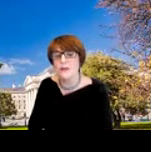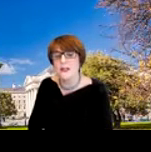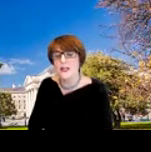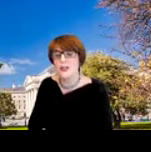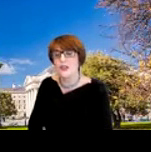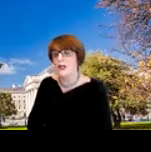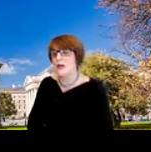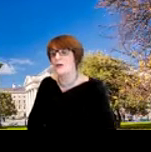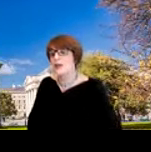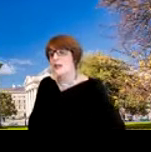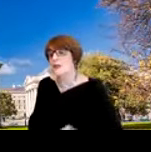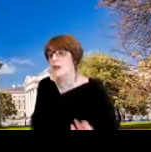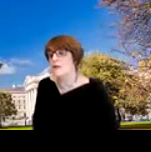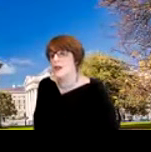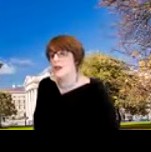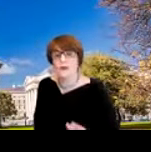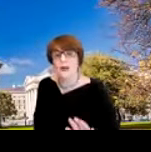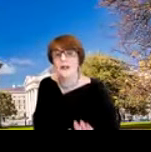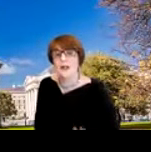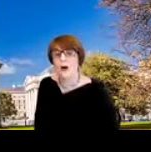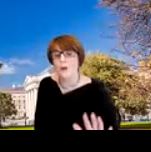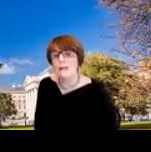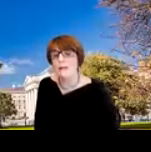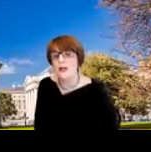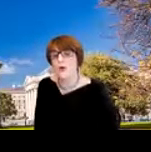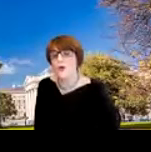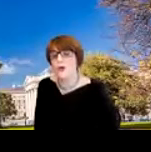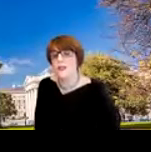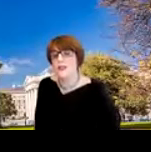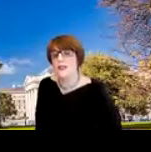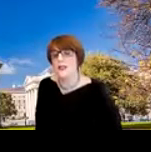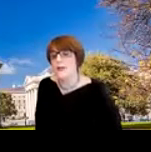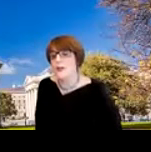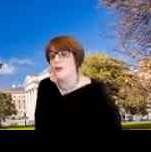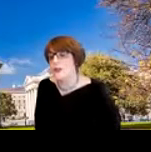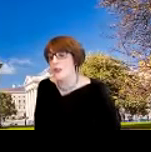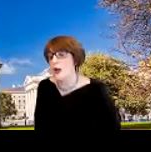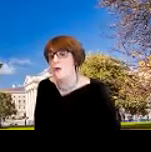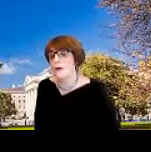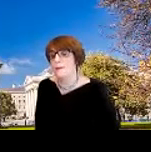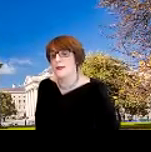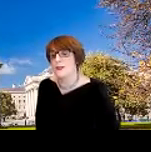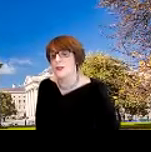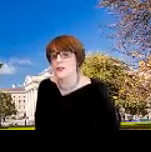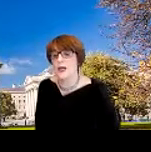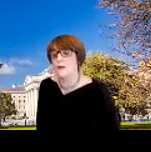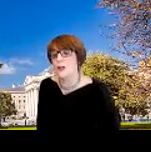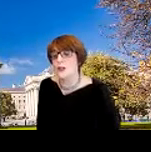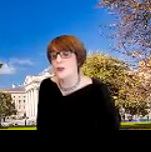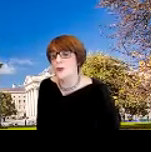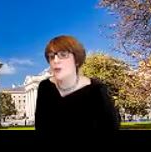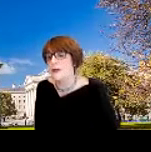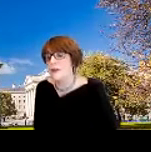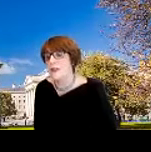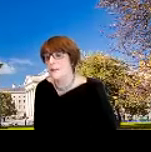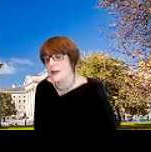in residential cares, so the infection rates are well below what we see in the nursing home populations. And if we look at